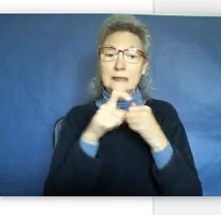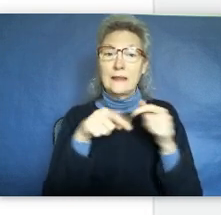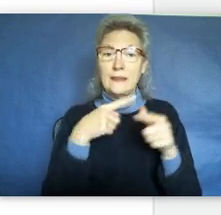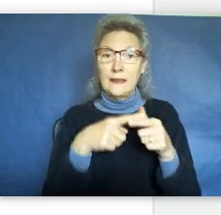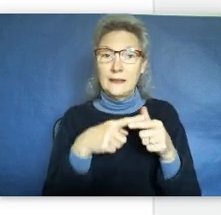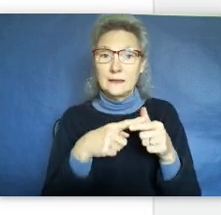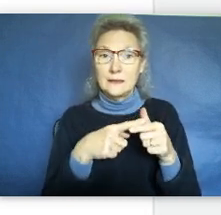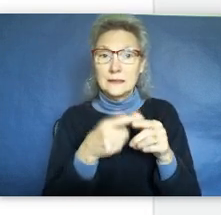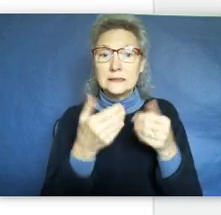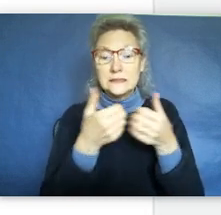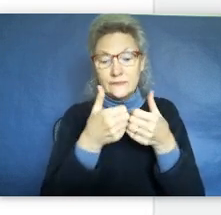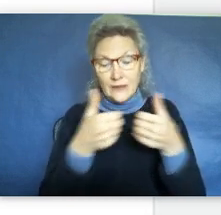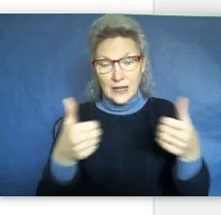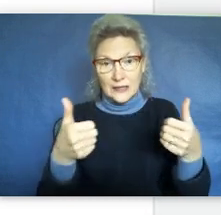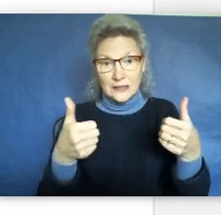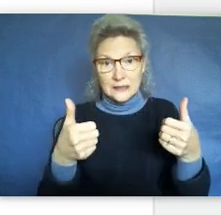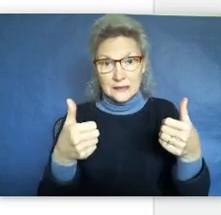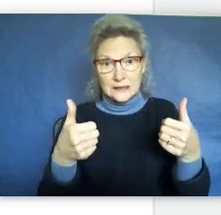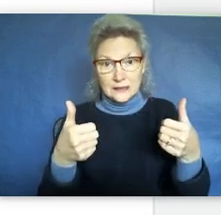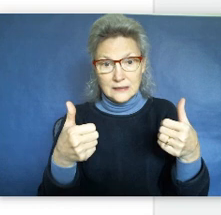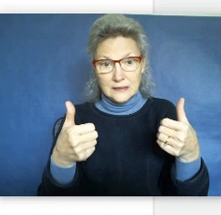then partition